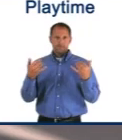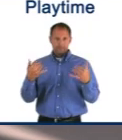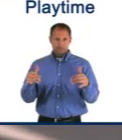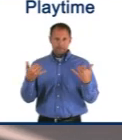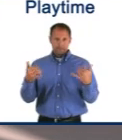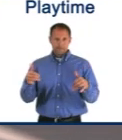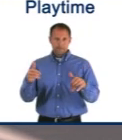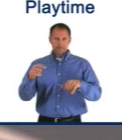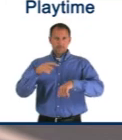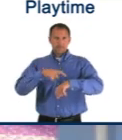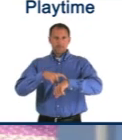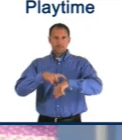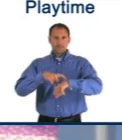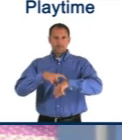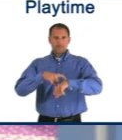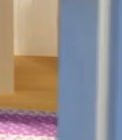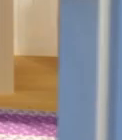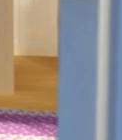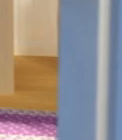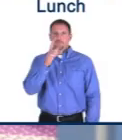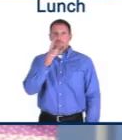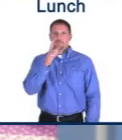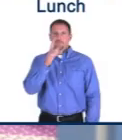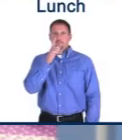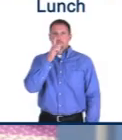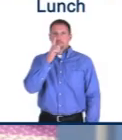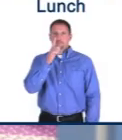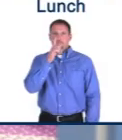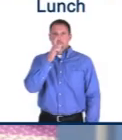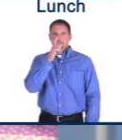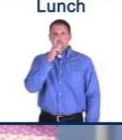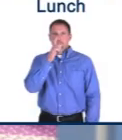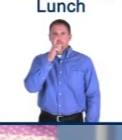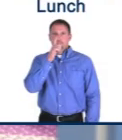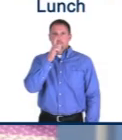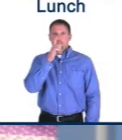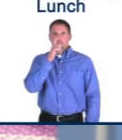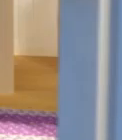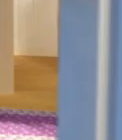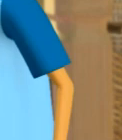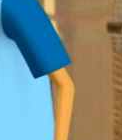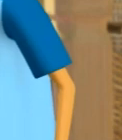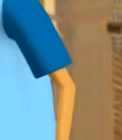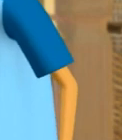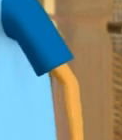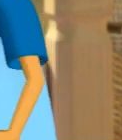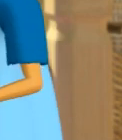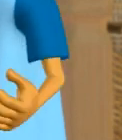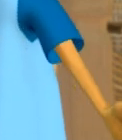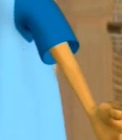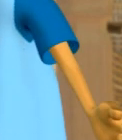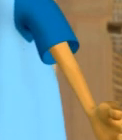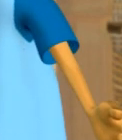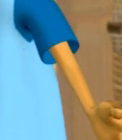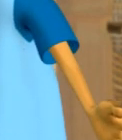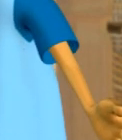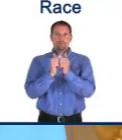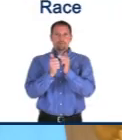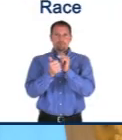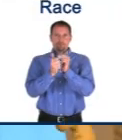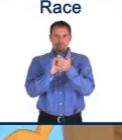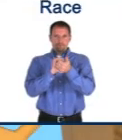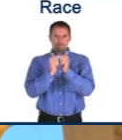Playtime is almost over, kids. Please put your toys away before we leave for lunch. Okay, Mom. Maria, who do you think